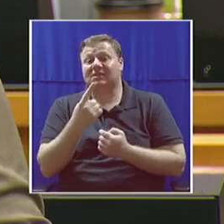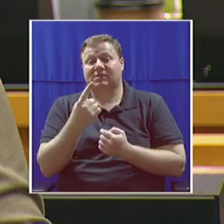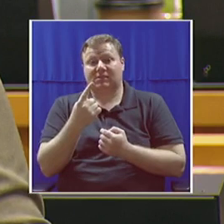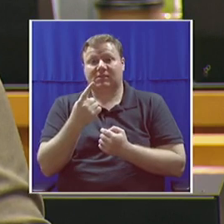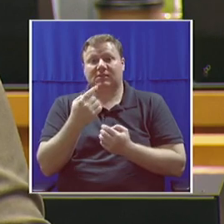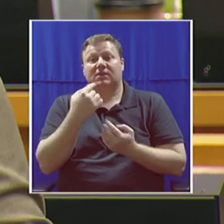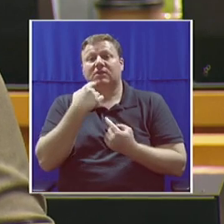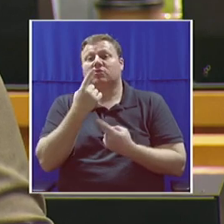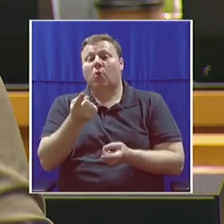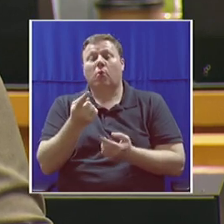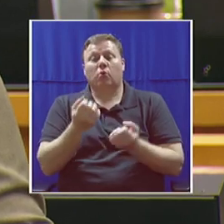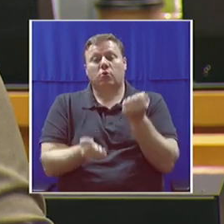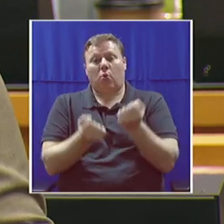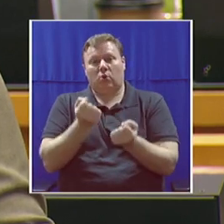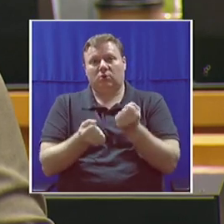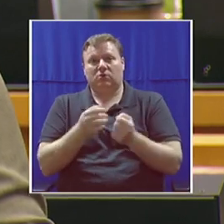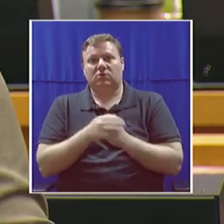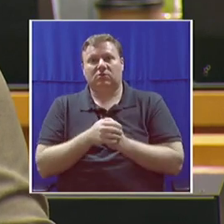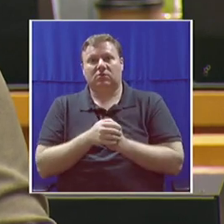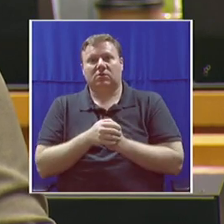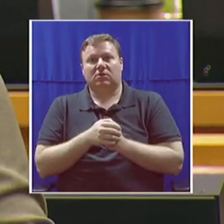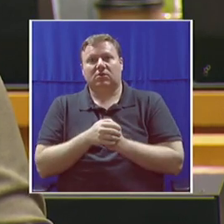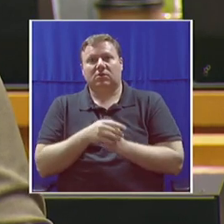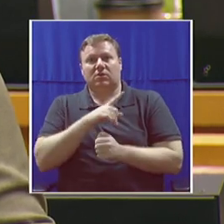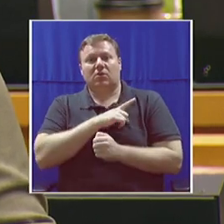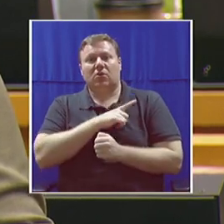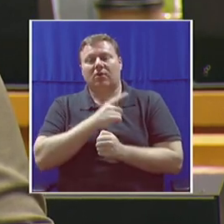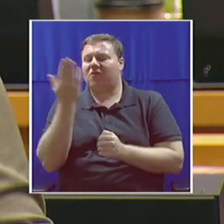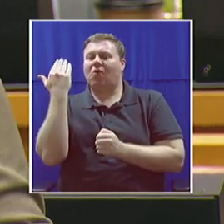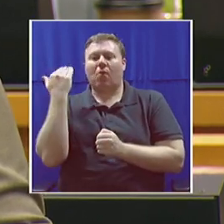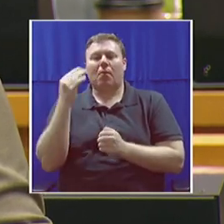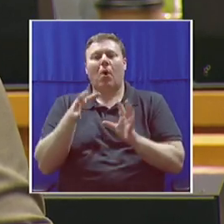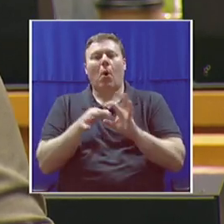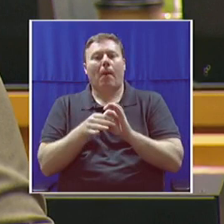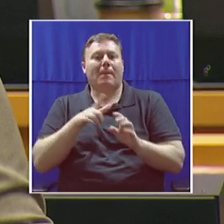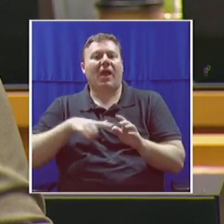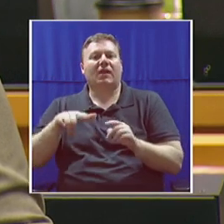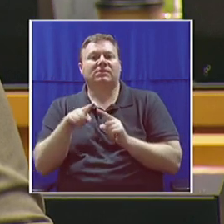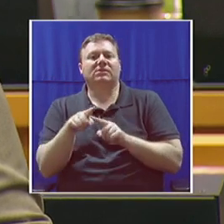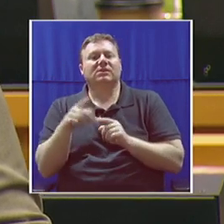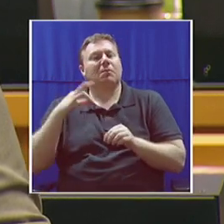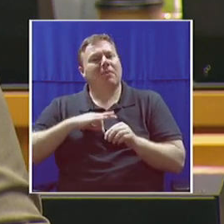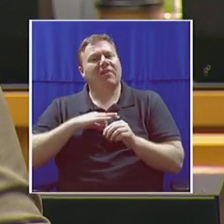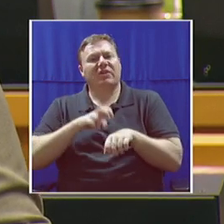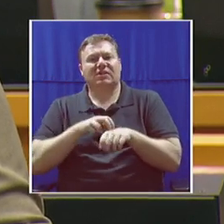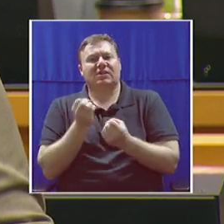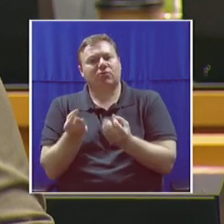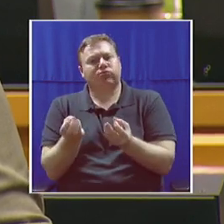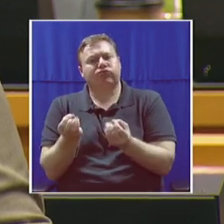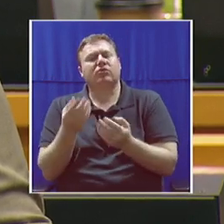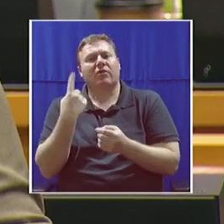is no good reason for depriving those in the former homelands the benefits brought about by the upgrading